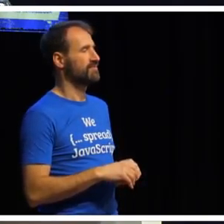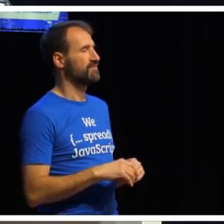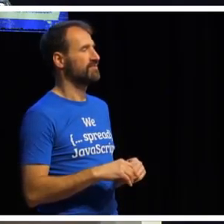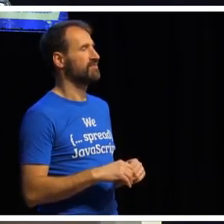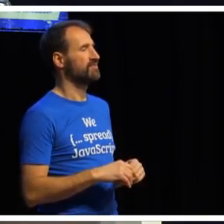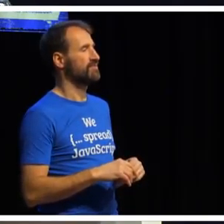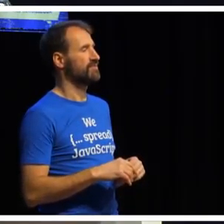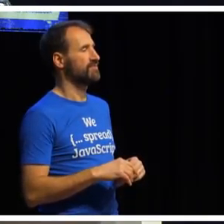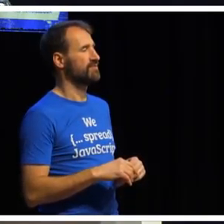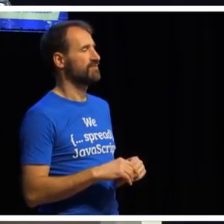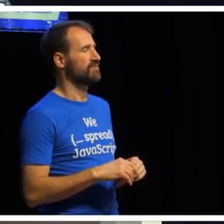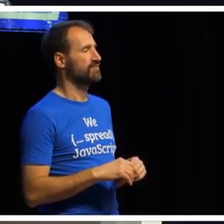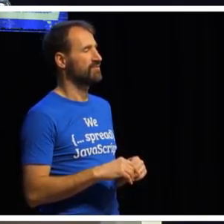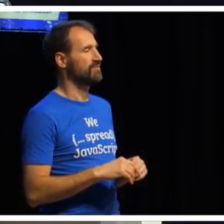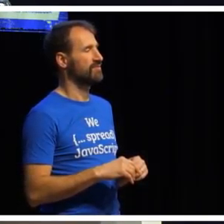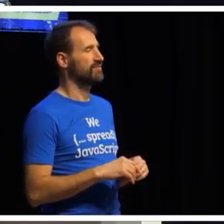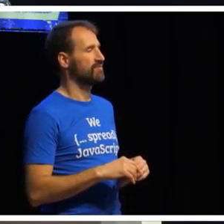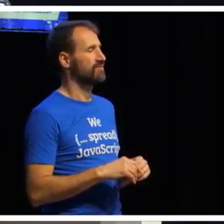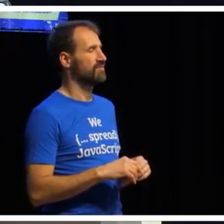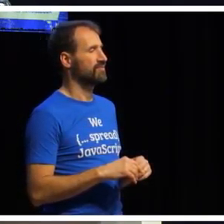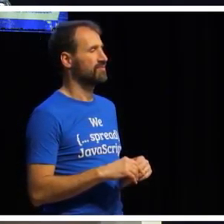Oops.